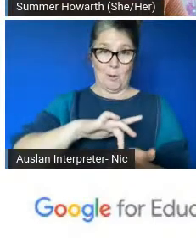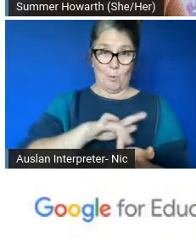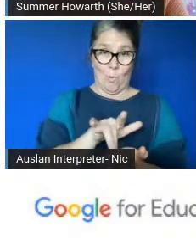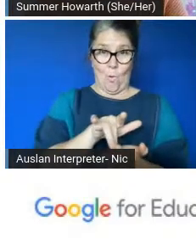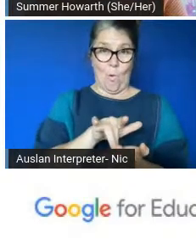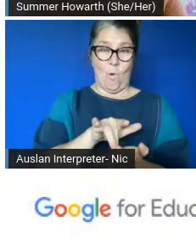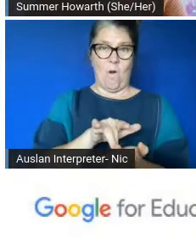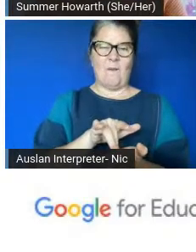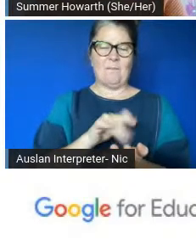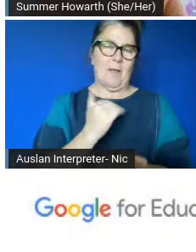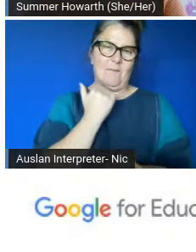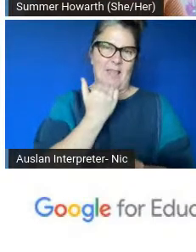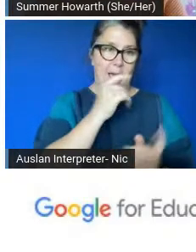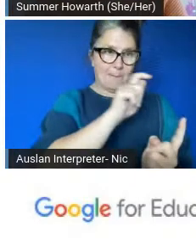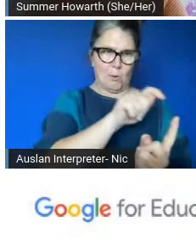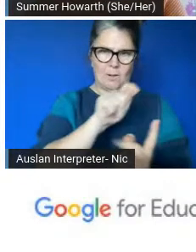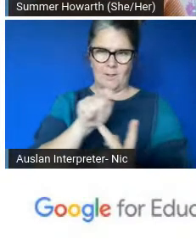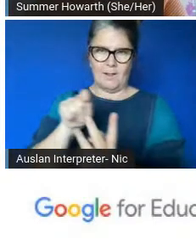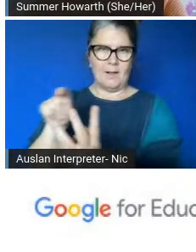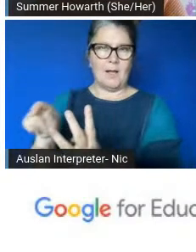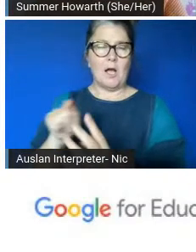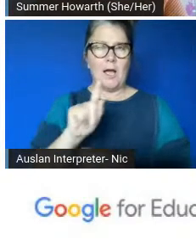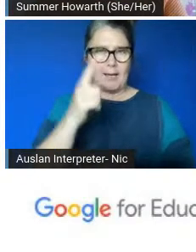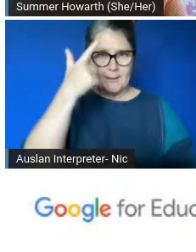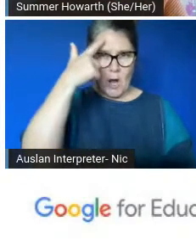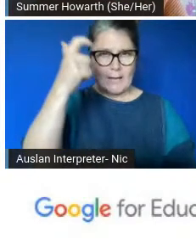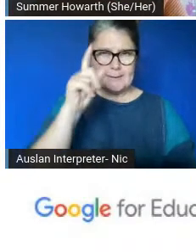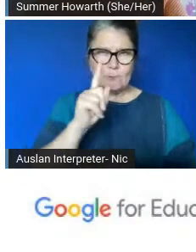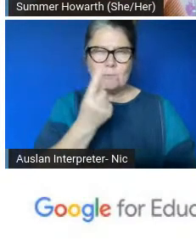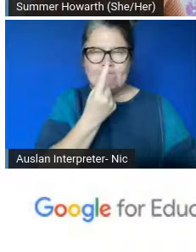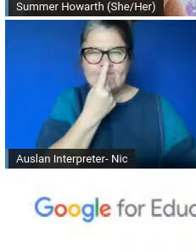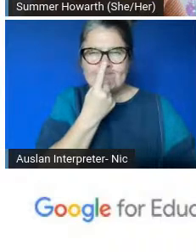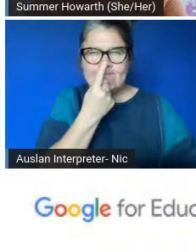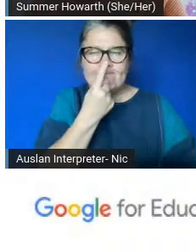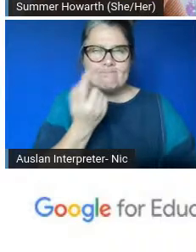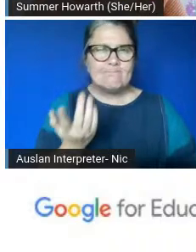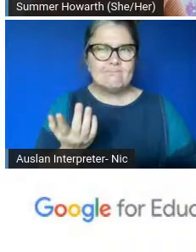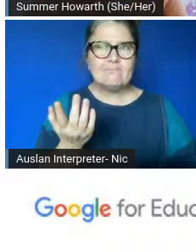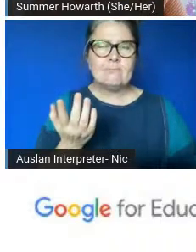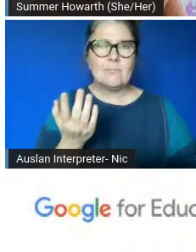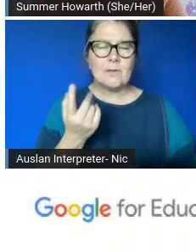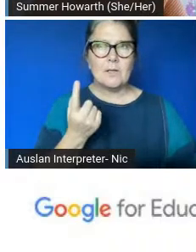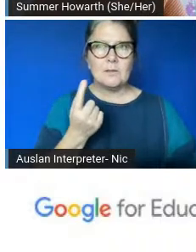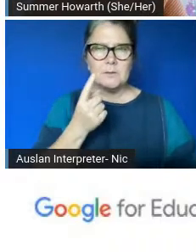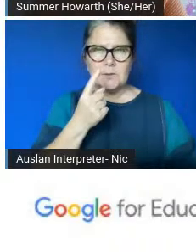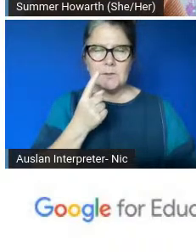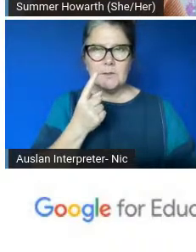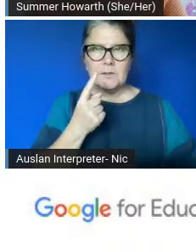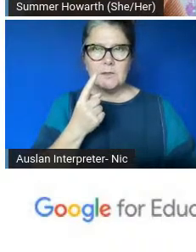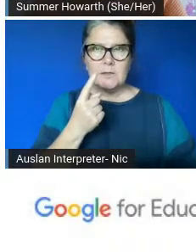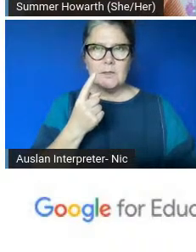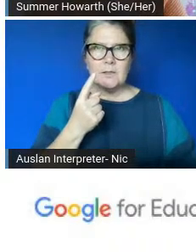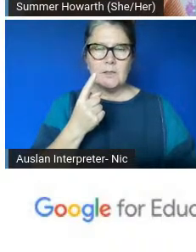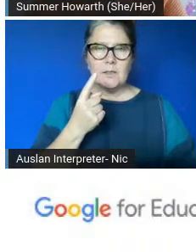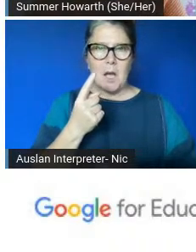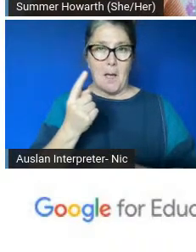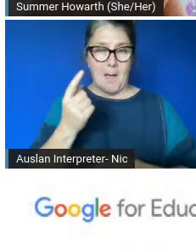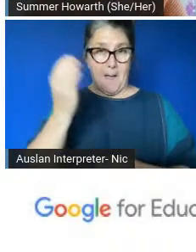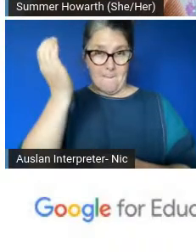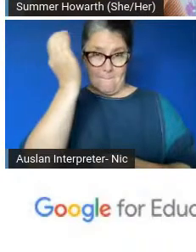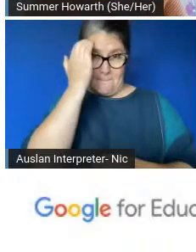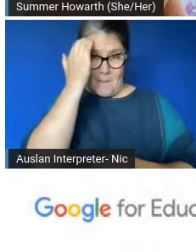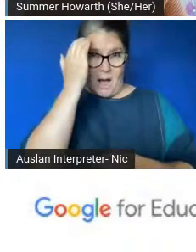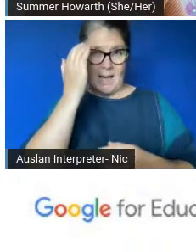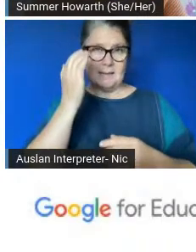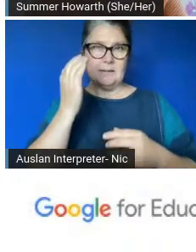is this idea of curiosity, of knowledge, mindsets, skill sets, and tool sets coming together and